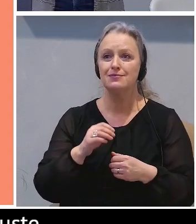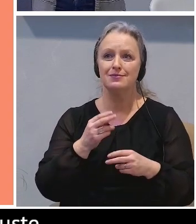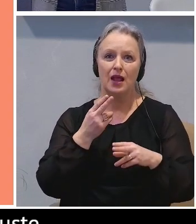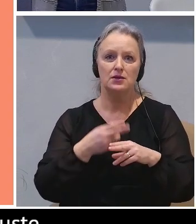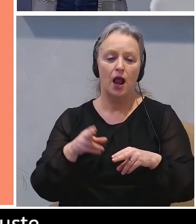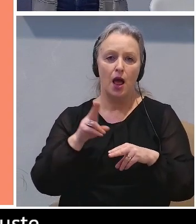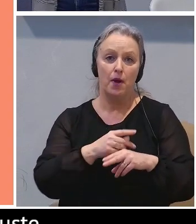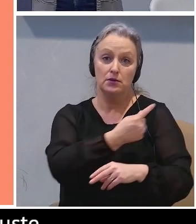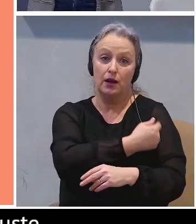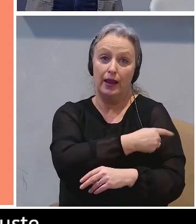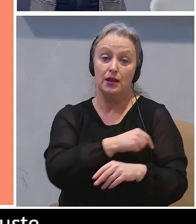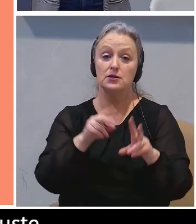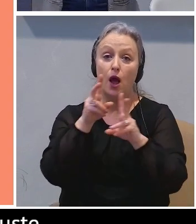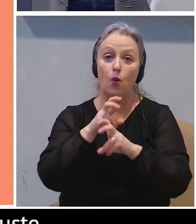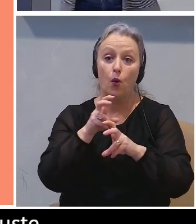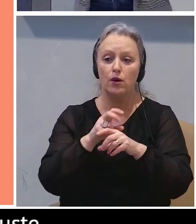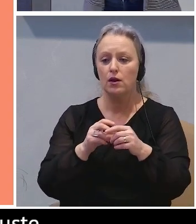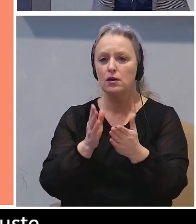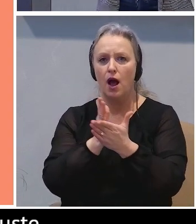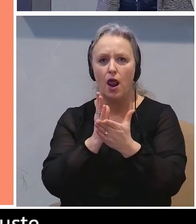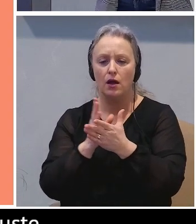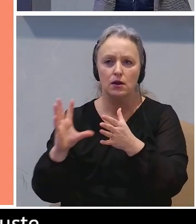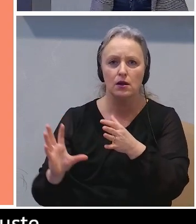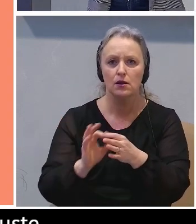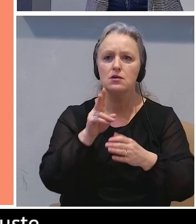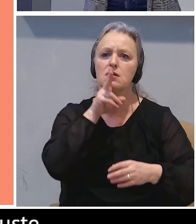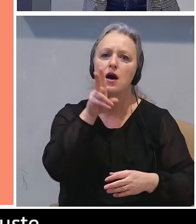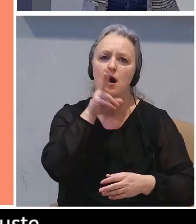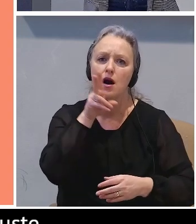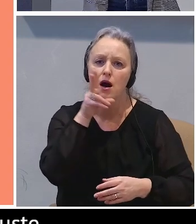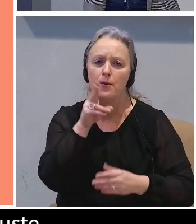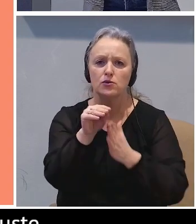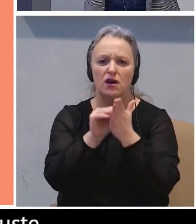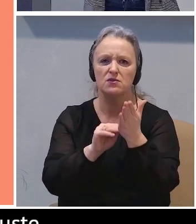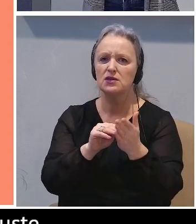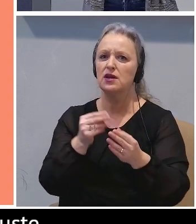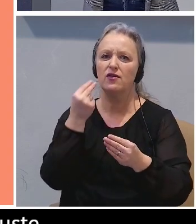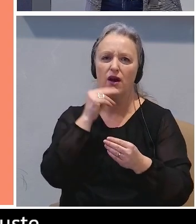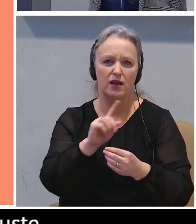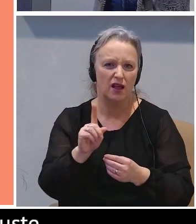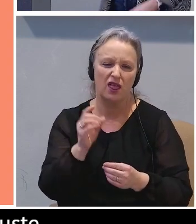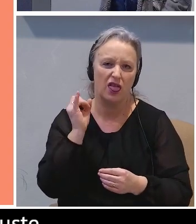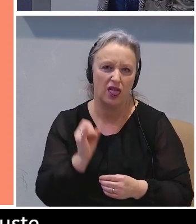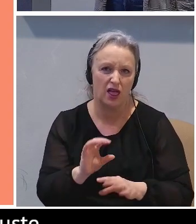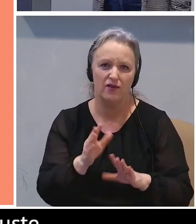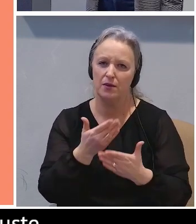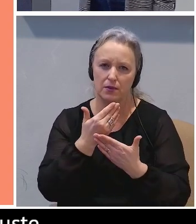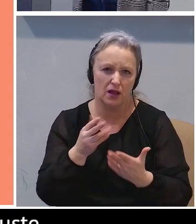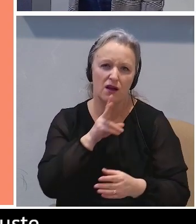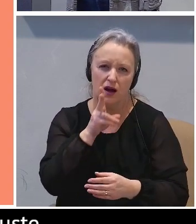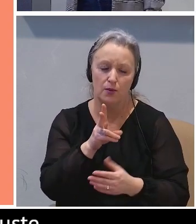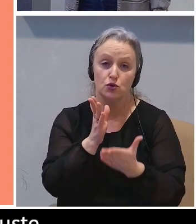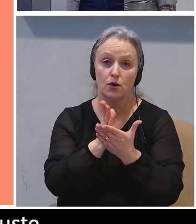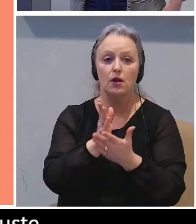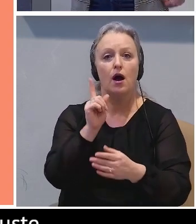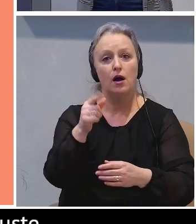for us and to have something in Europe that would be of enough quality to run multinational academic trials. And this is the program